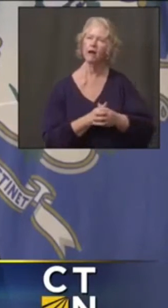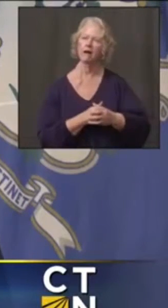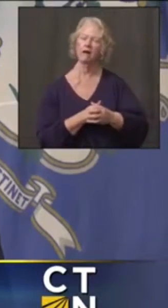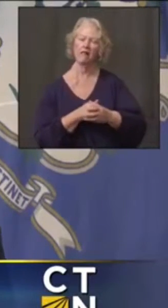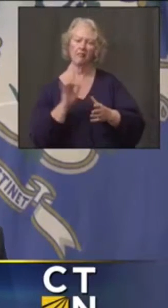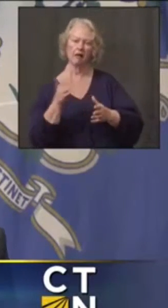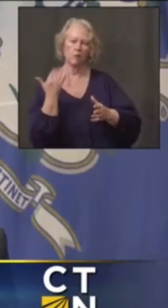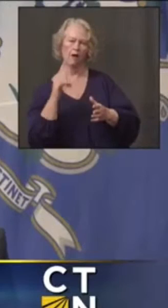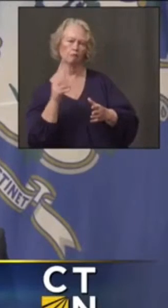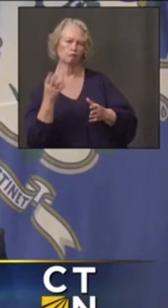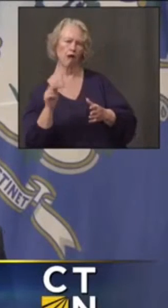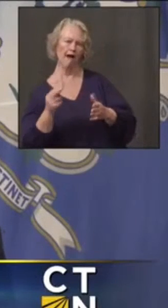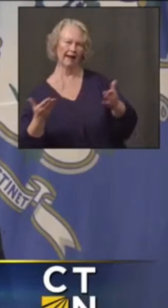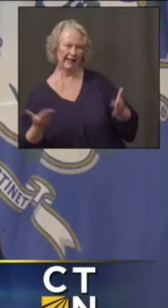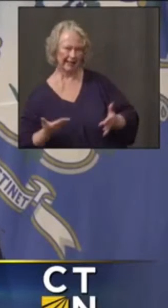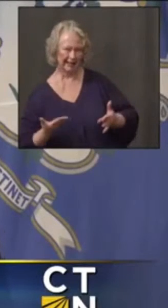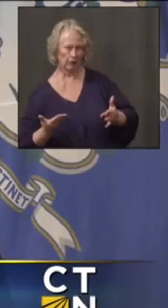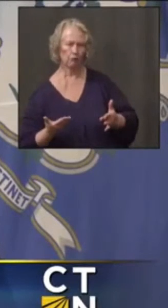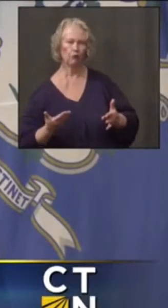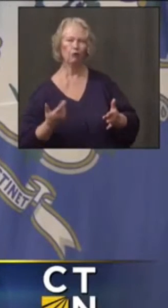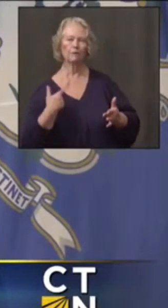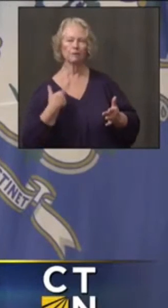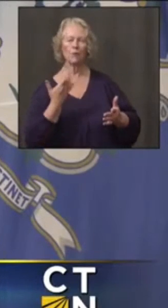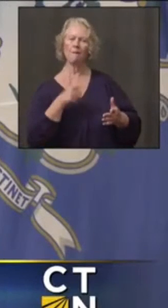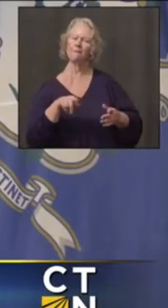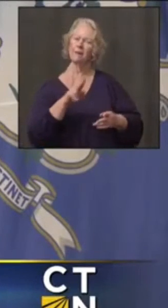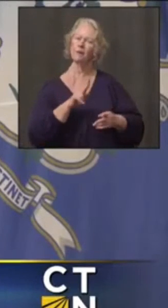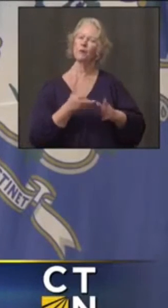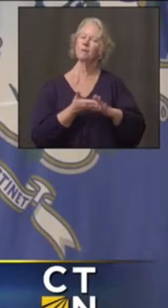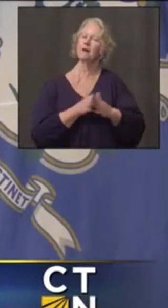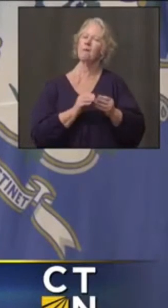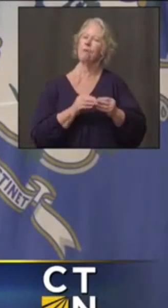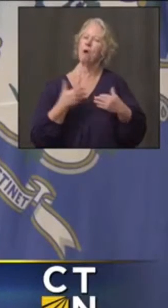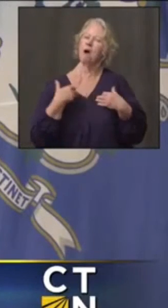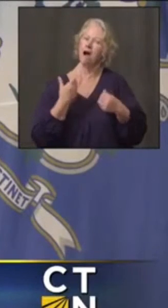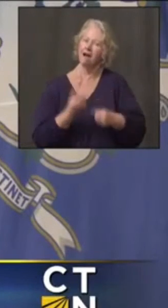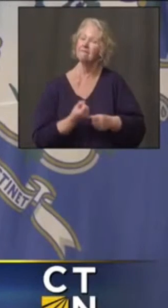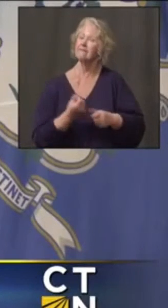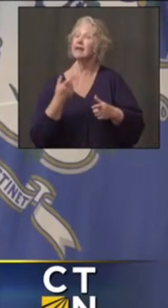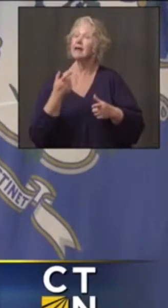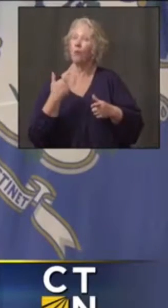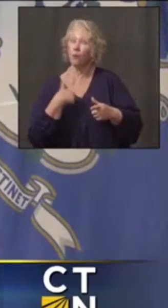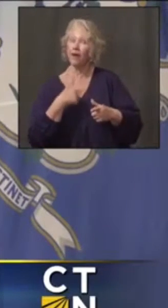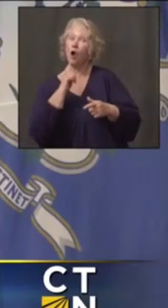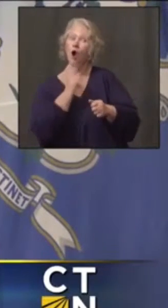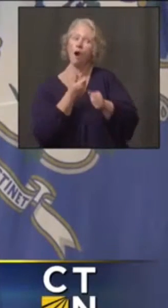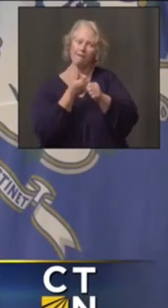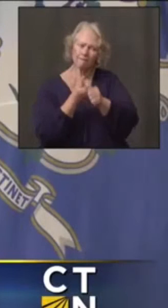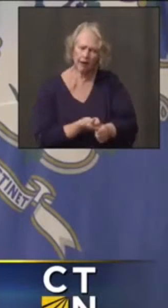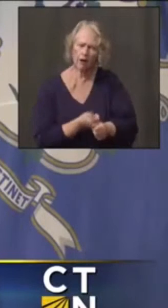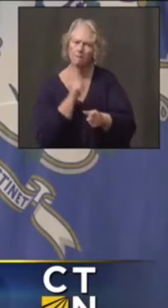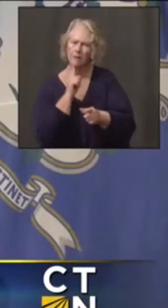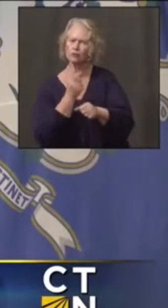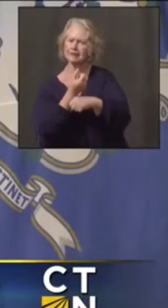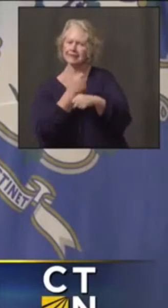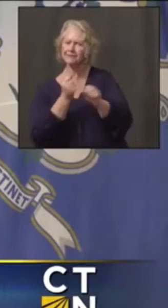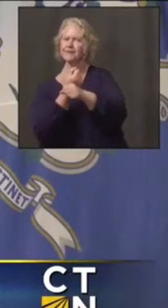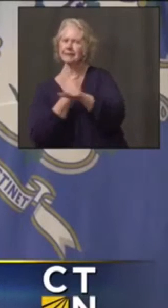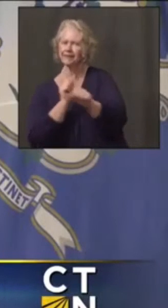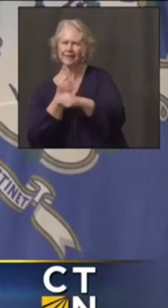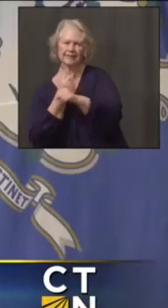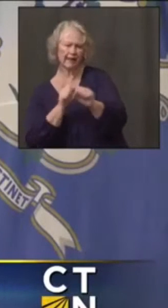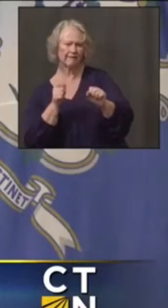We wanted to give people some confidence that we're following all the safety protocols. We've had tens of thousands of tests